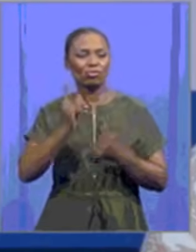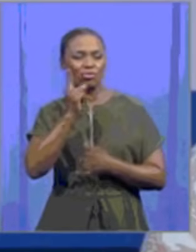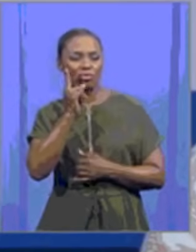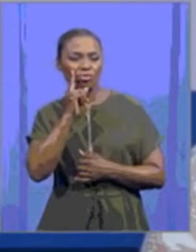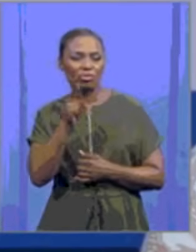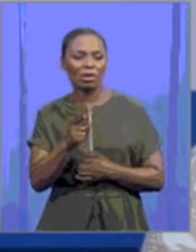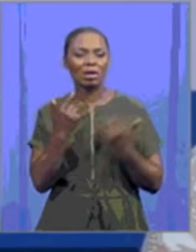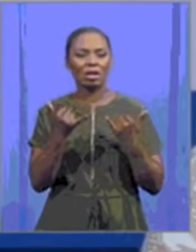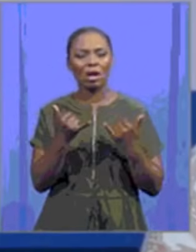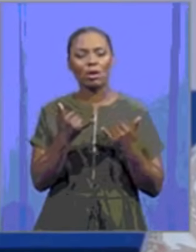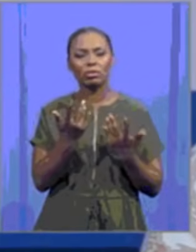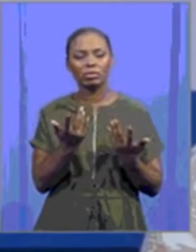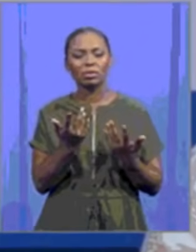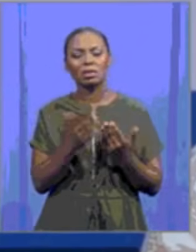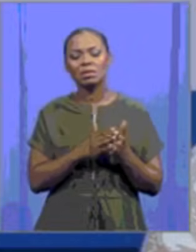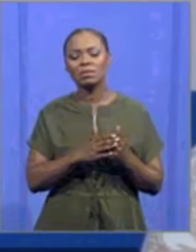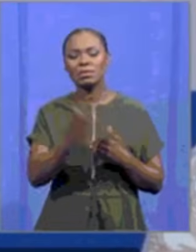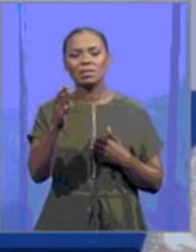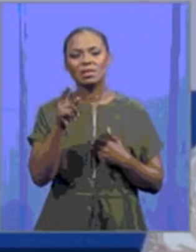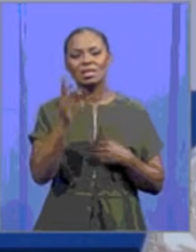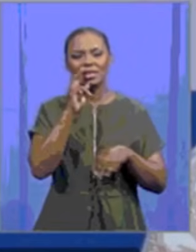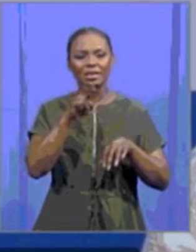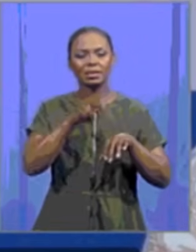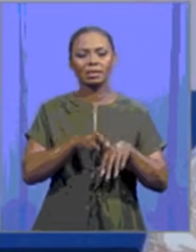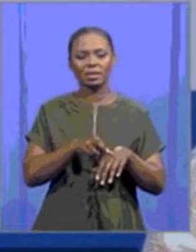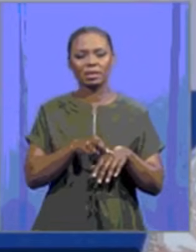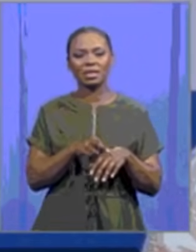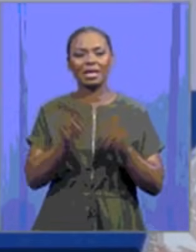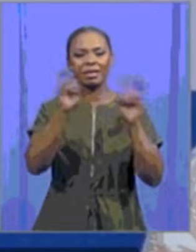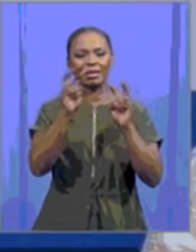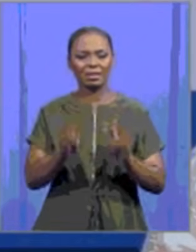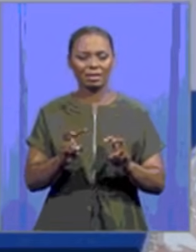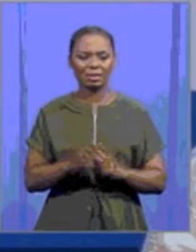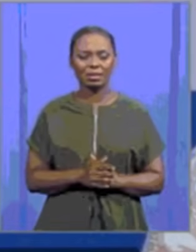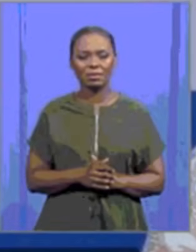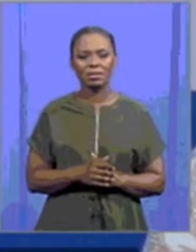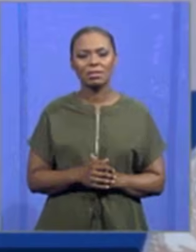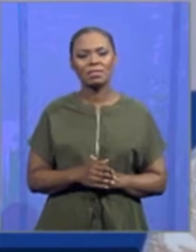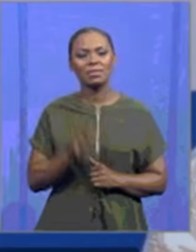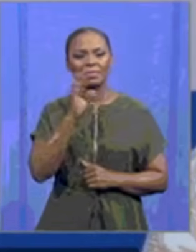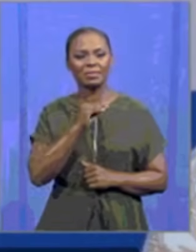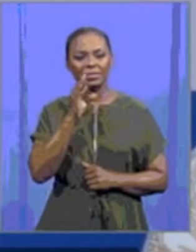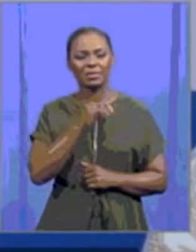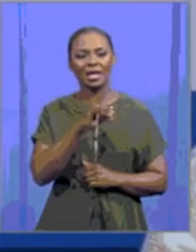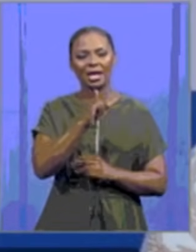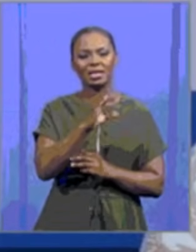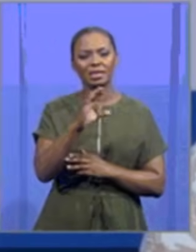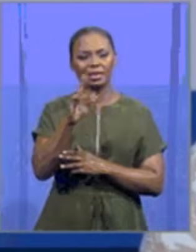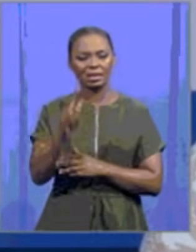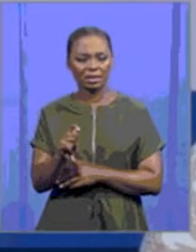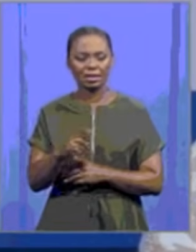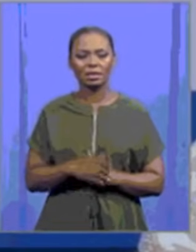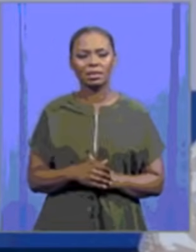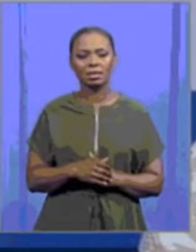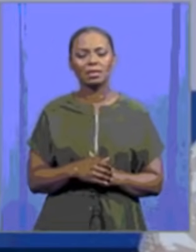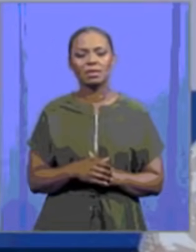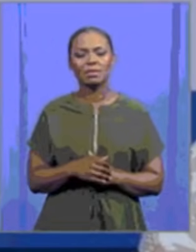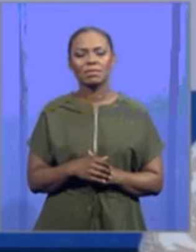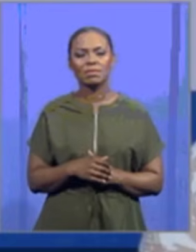the subject that needs electricity. I'm talking here about ICT, which uses